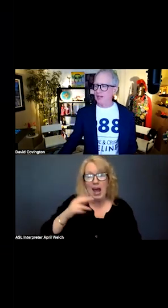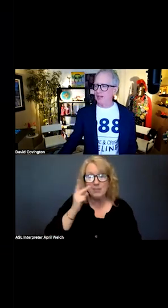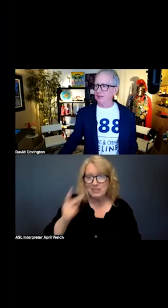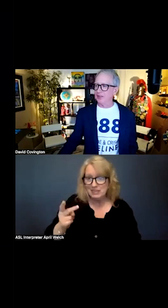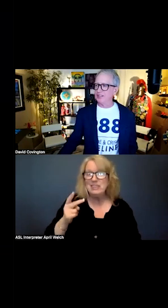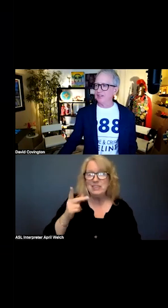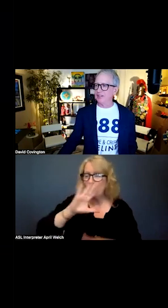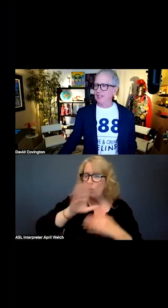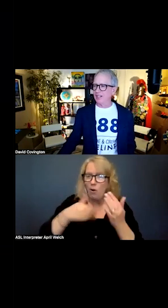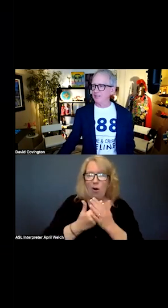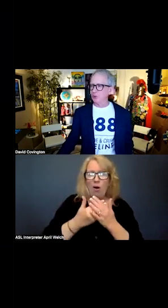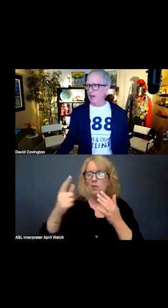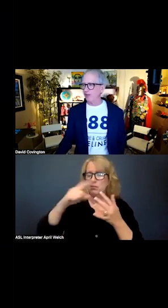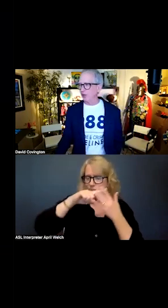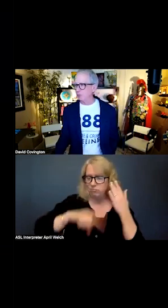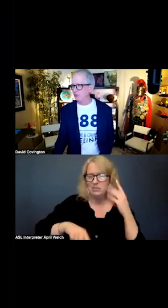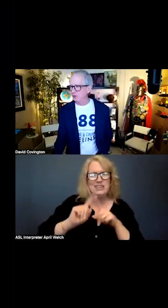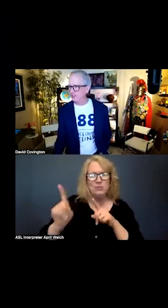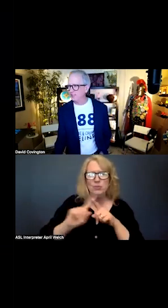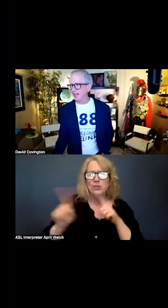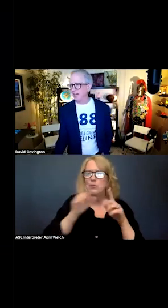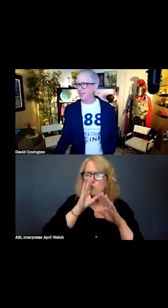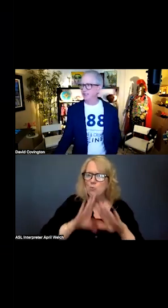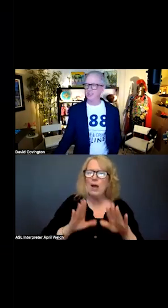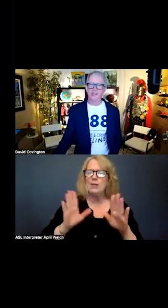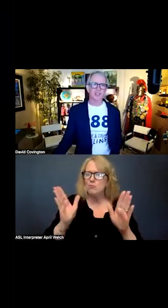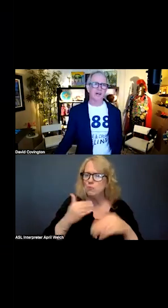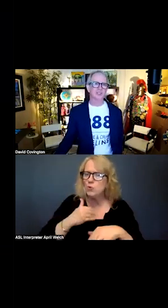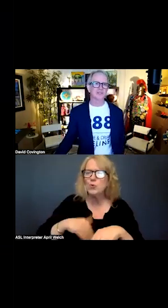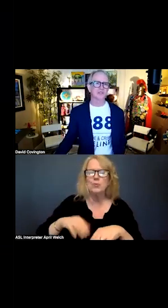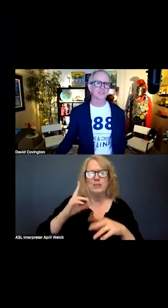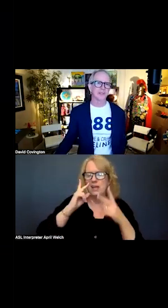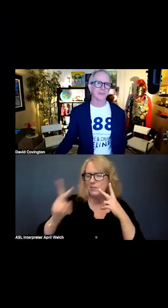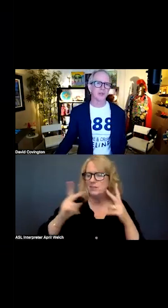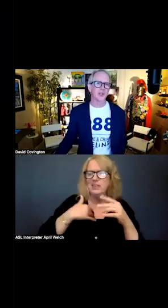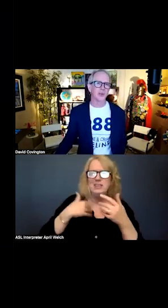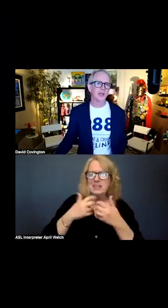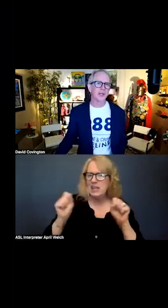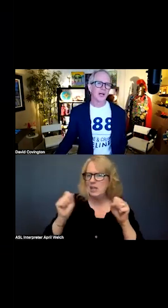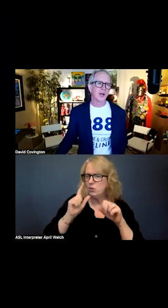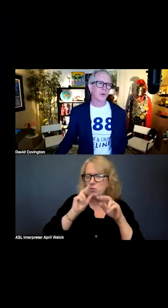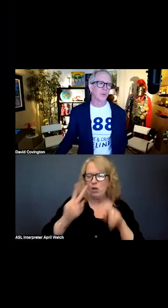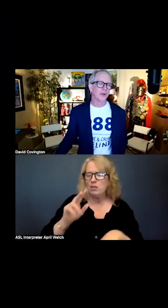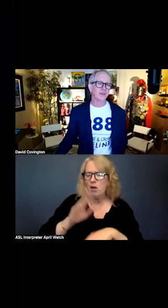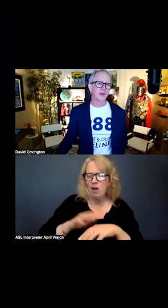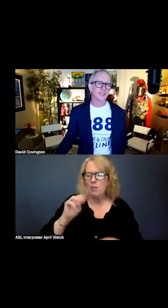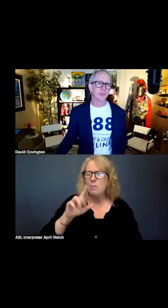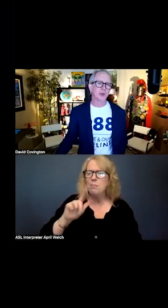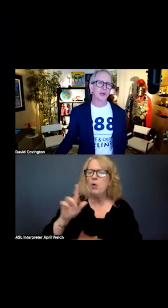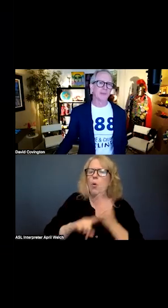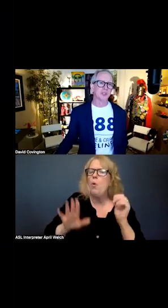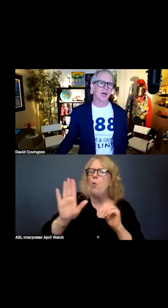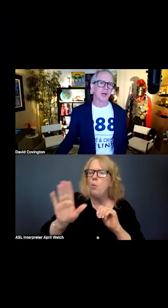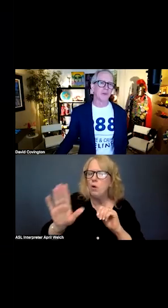all of these different kinds of quiet rooms, soothing sounds. I've seen safety officers focused on the milieu. What did